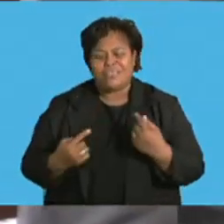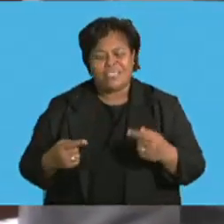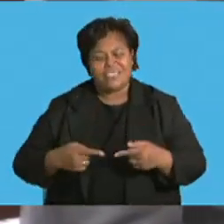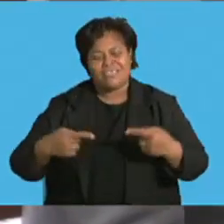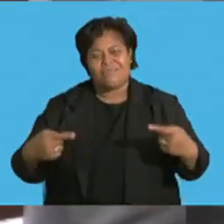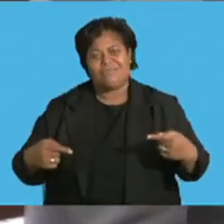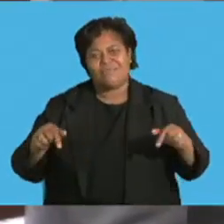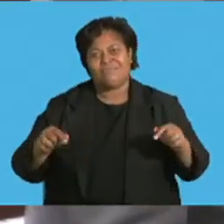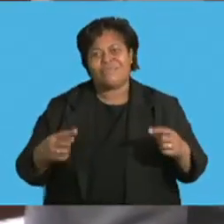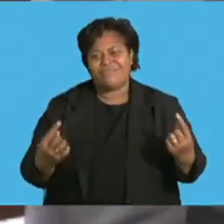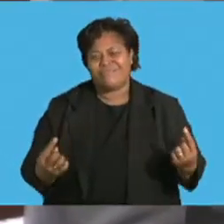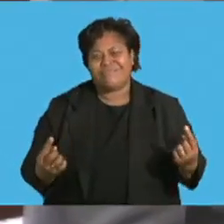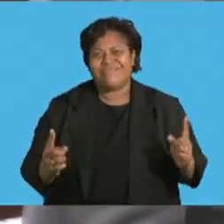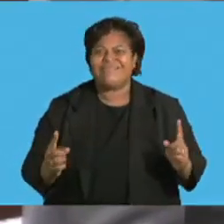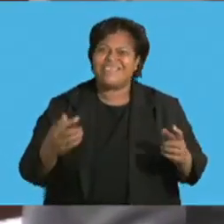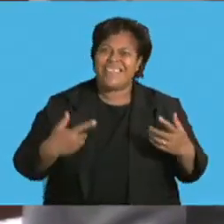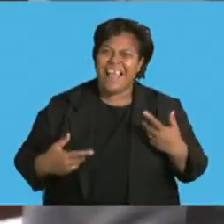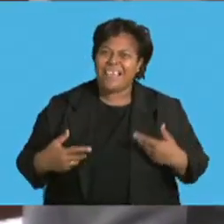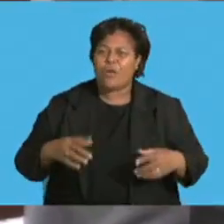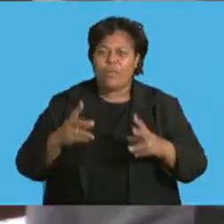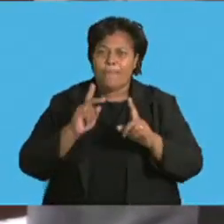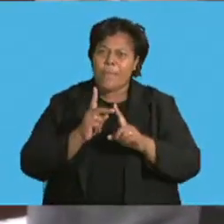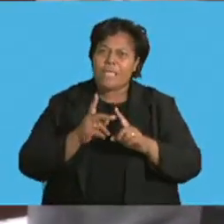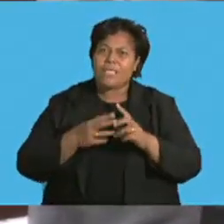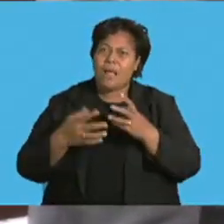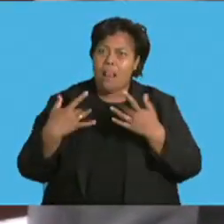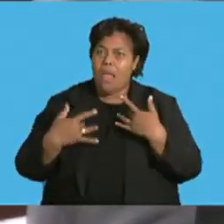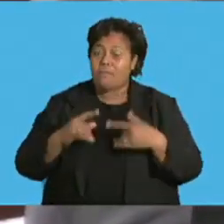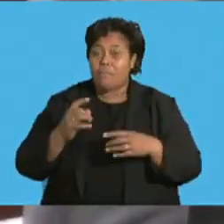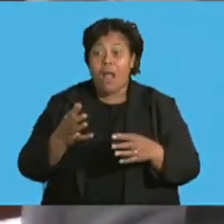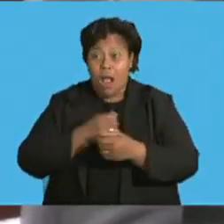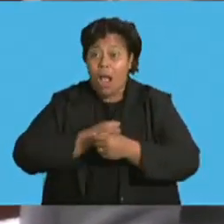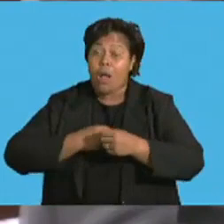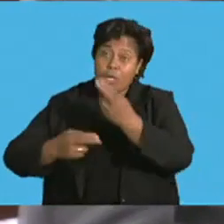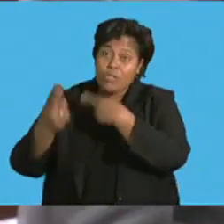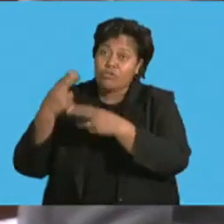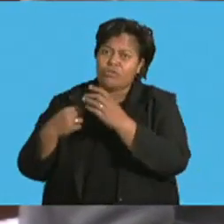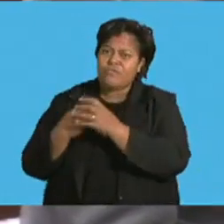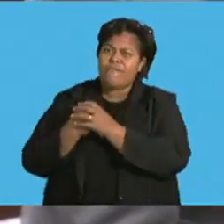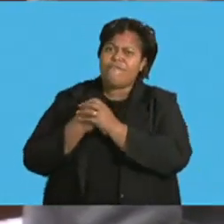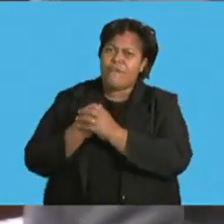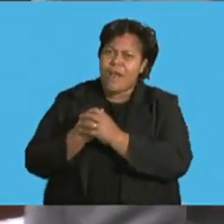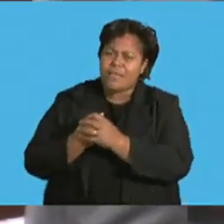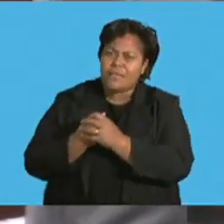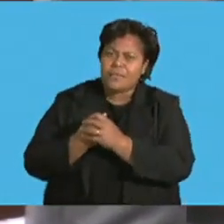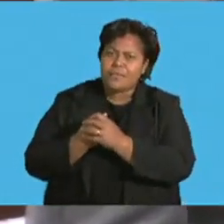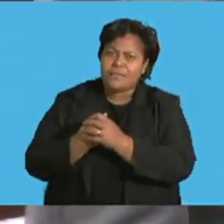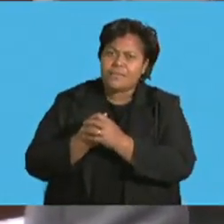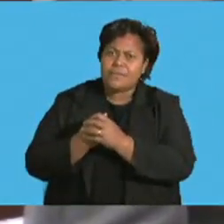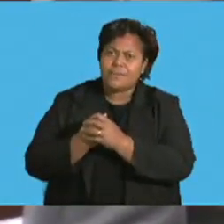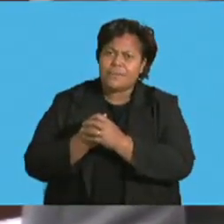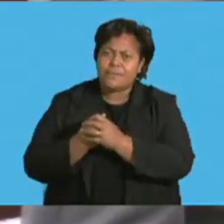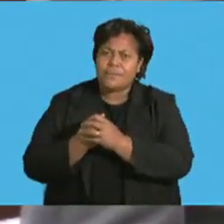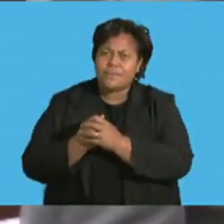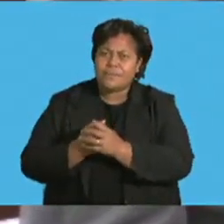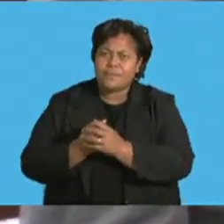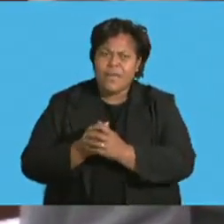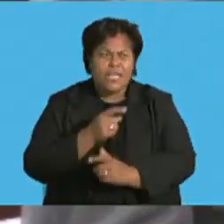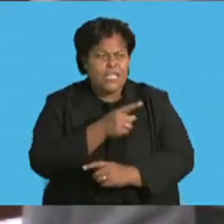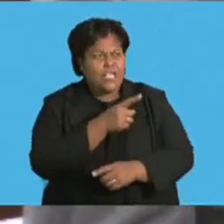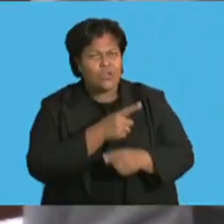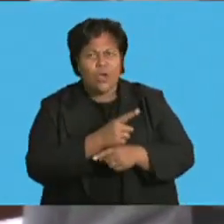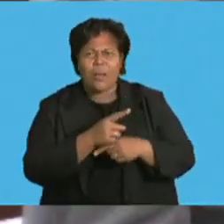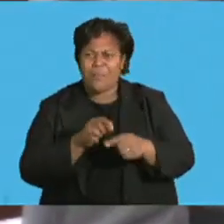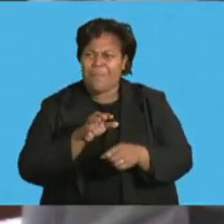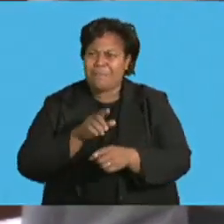the political aisles. But our history as friends and colleagues, taken with the statement he made about my family,